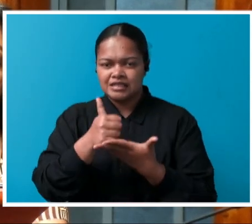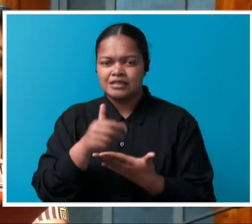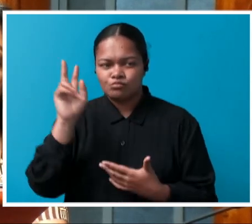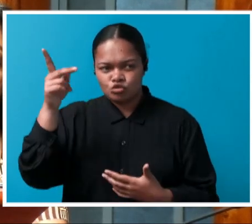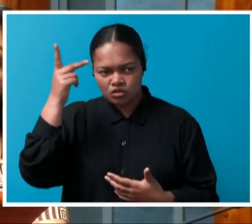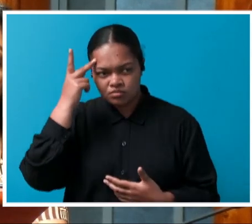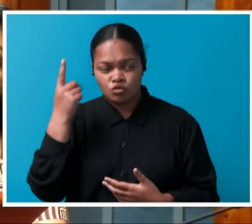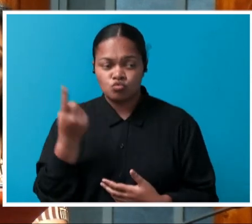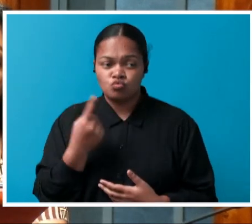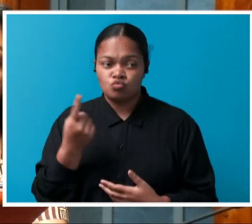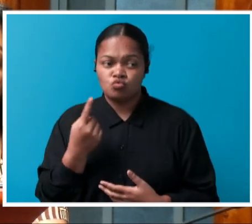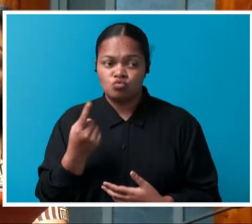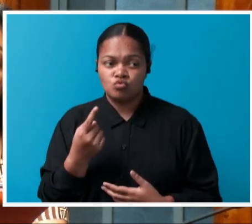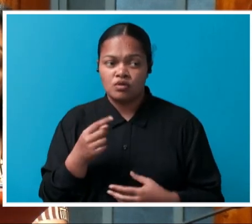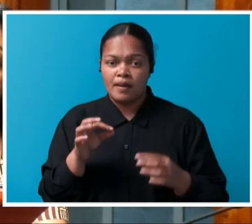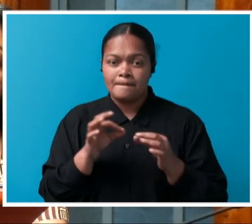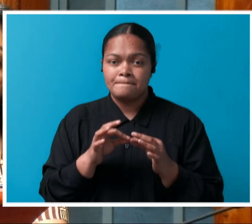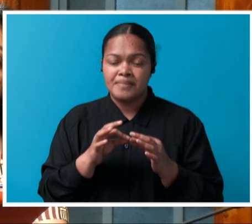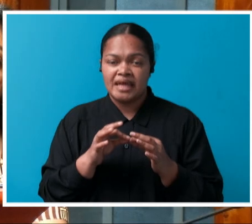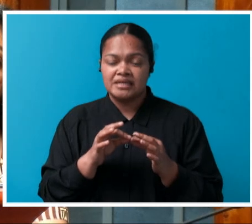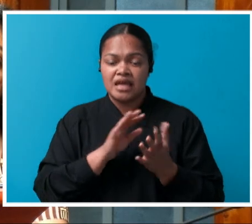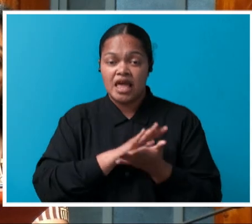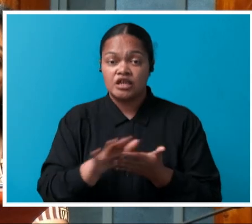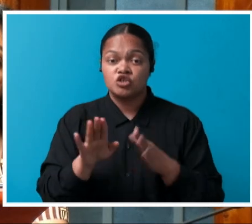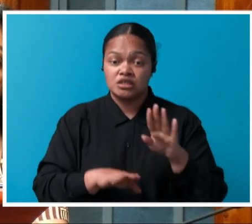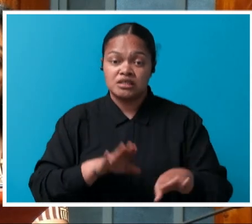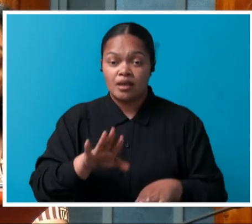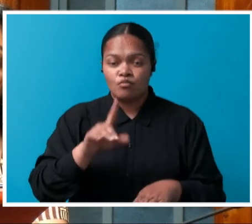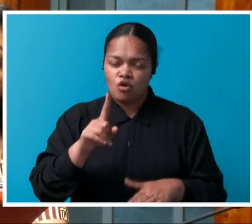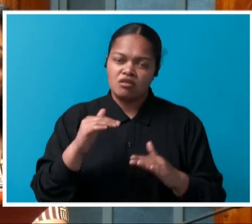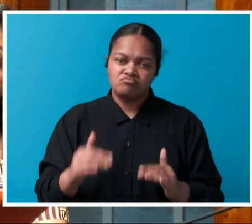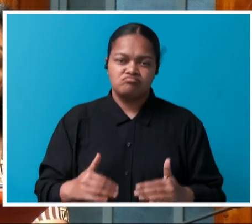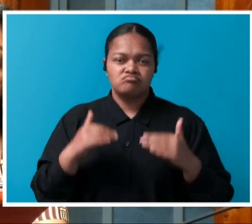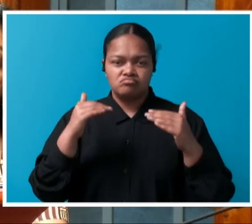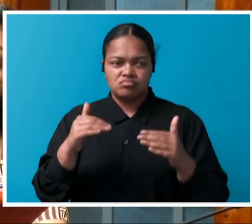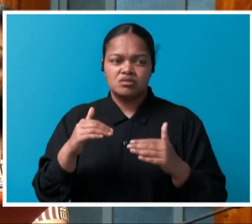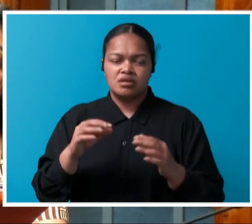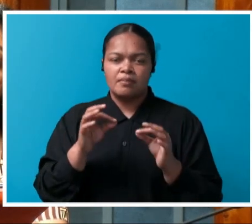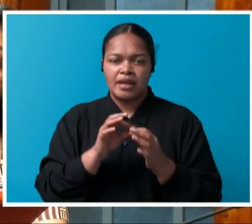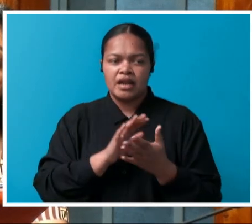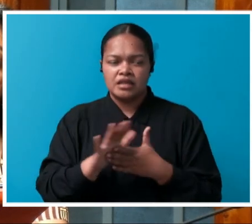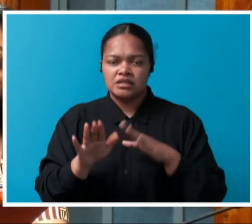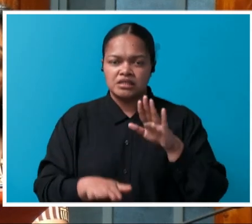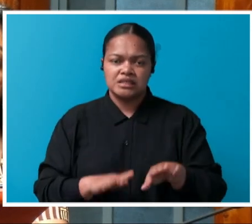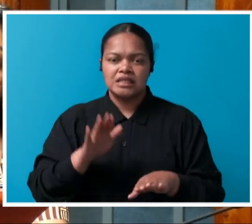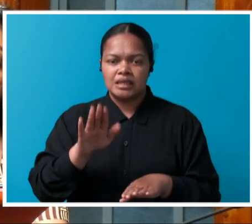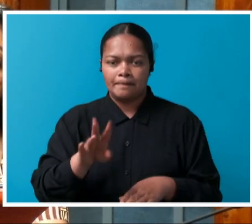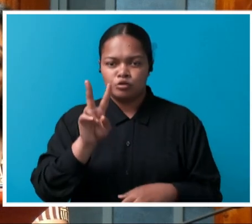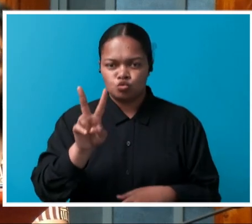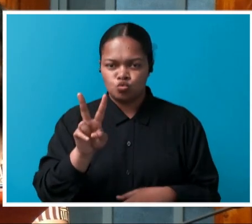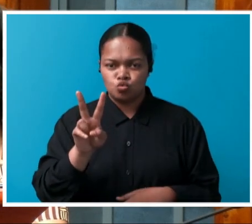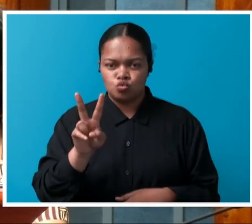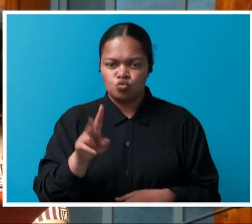who were on Band H, Step 1, have been moved up to Band H, Step 2.